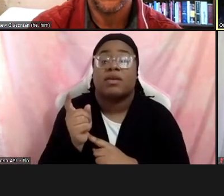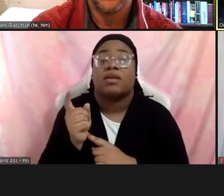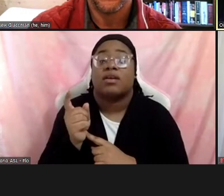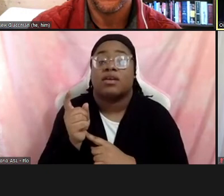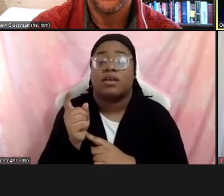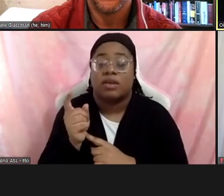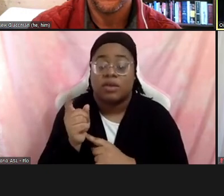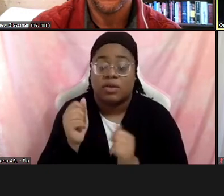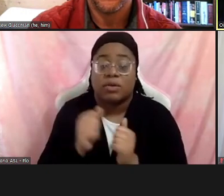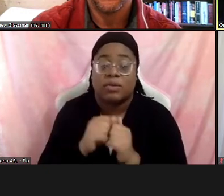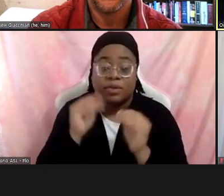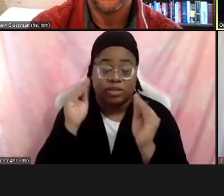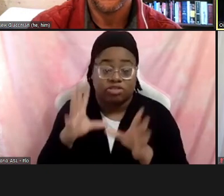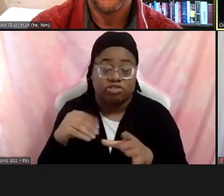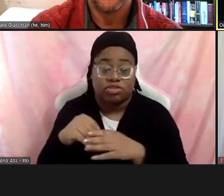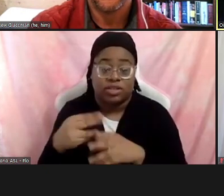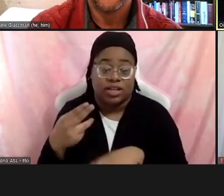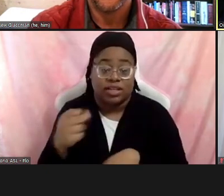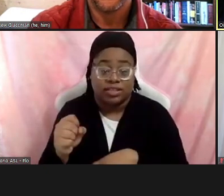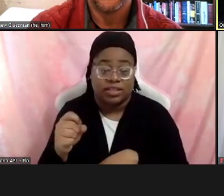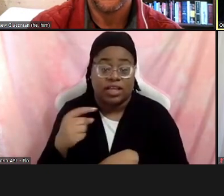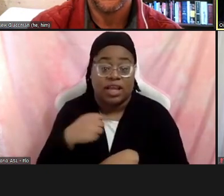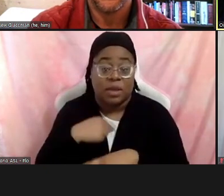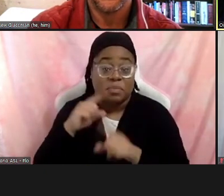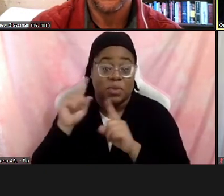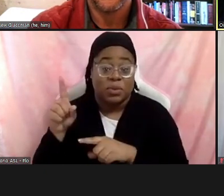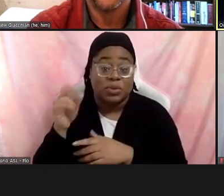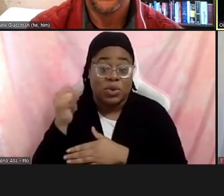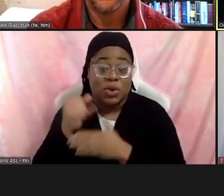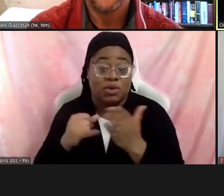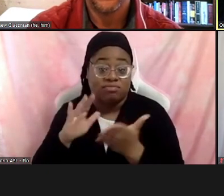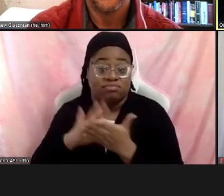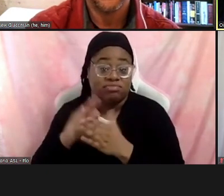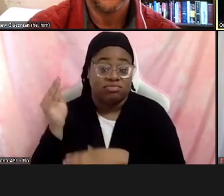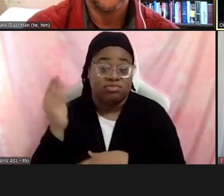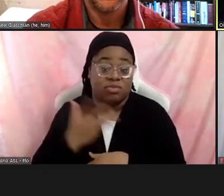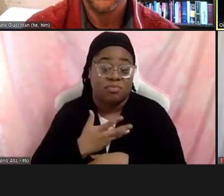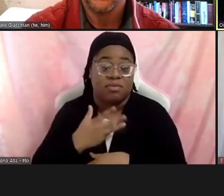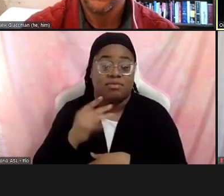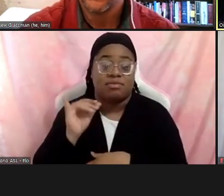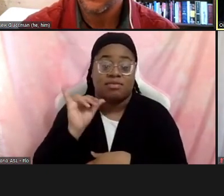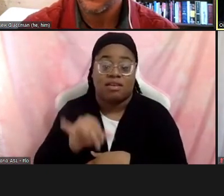I was going to go to an art school, they told me that